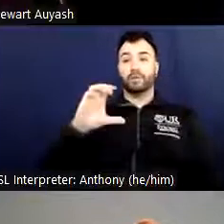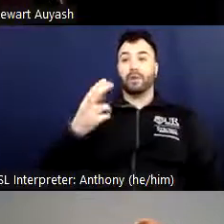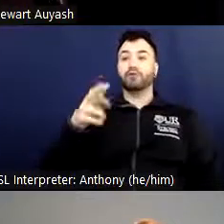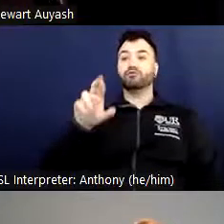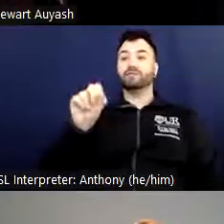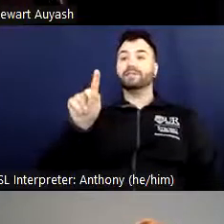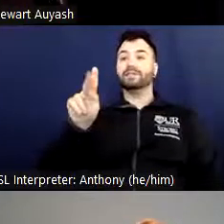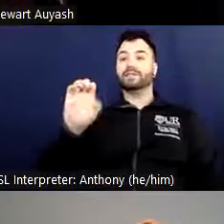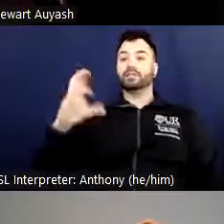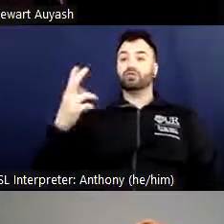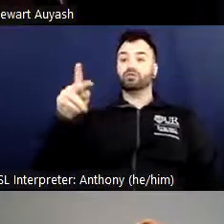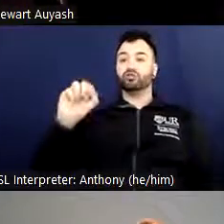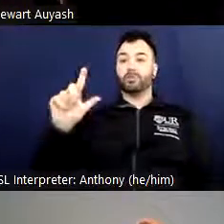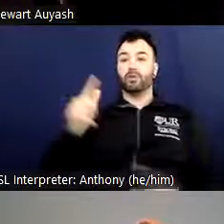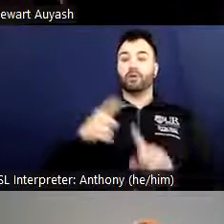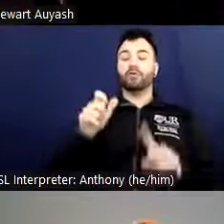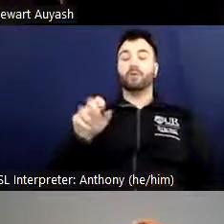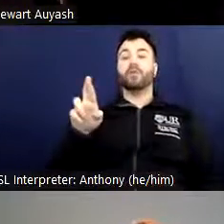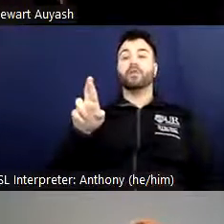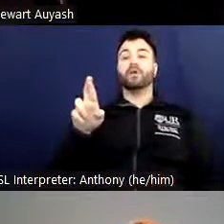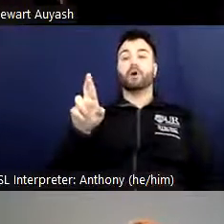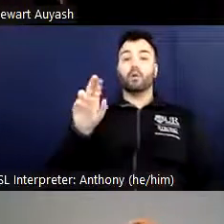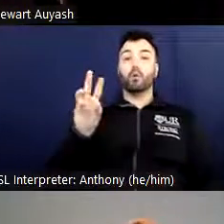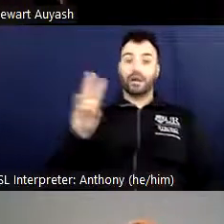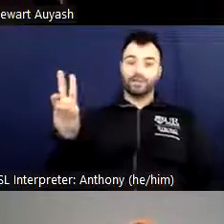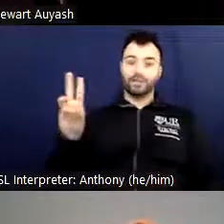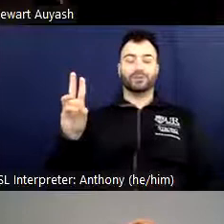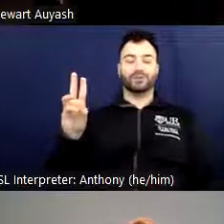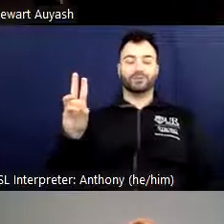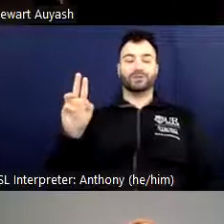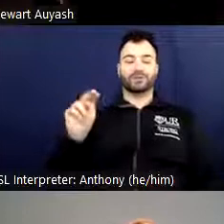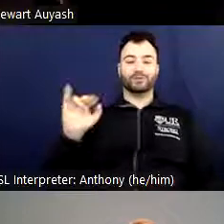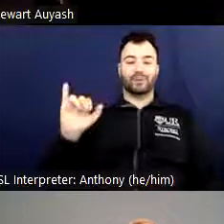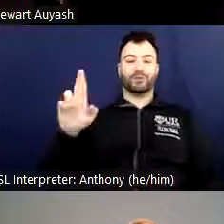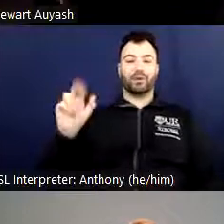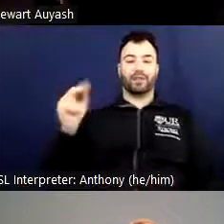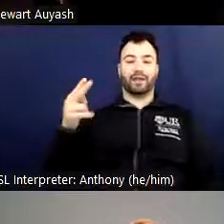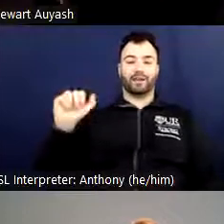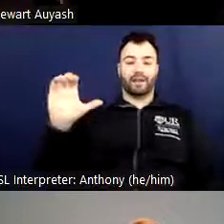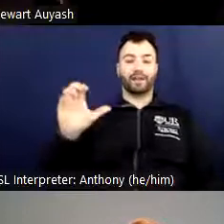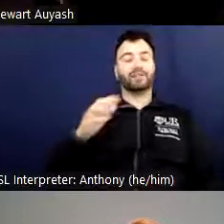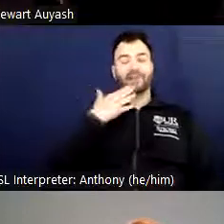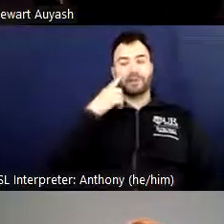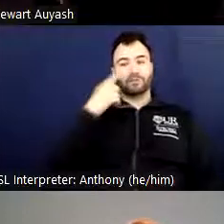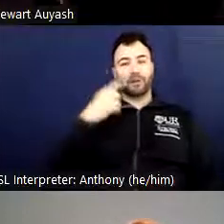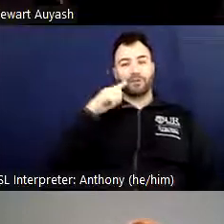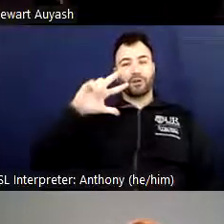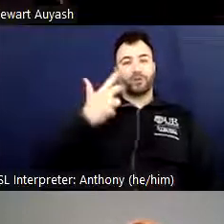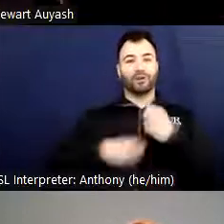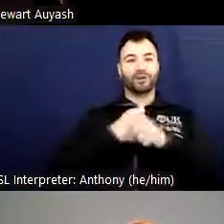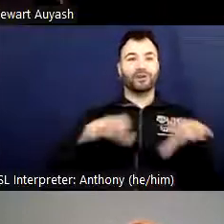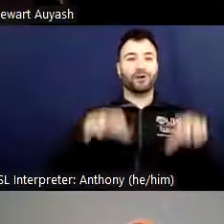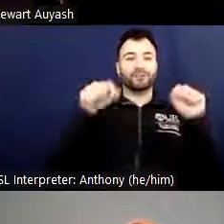at the Western New York Rural AHEC. We are very glad you could join us for our third year of hosting this series. We also welcome